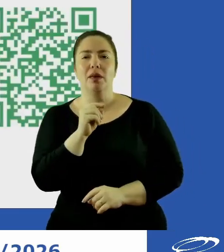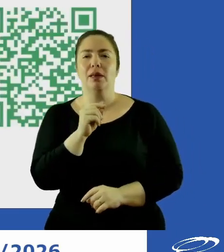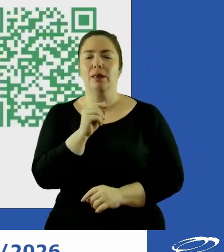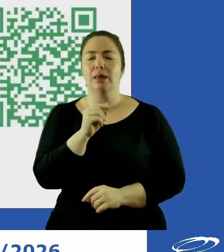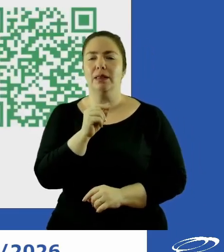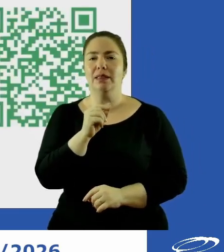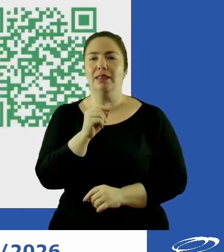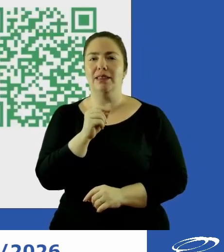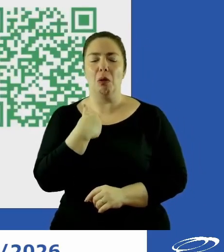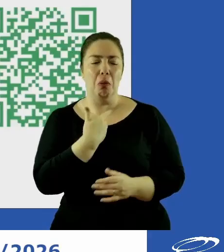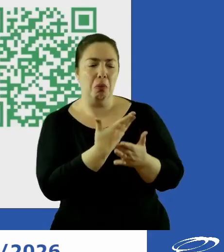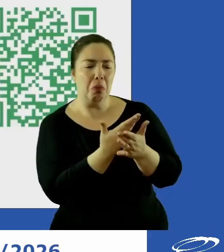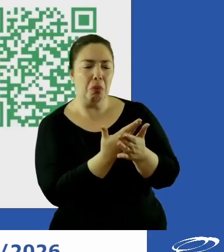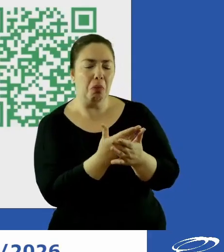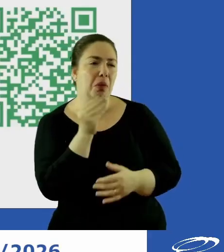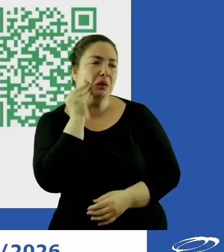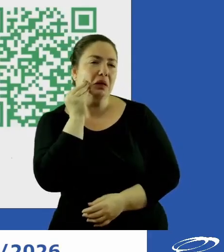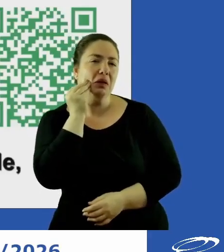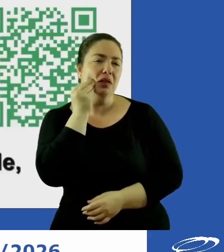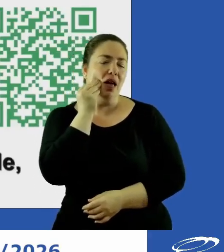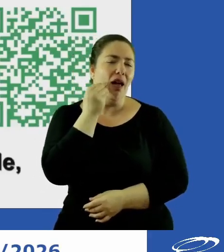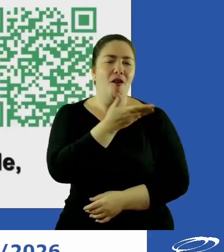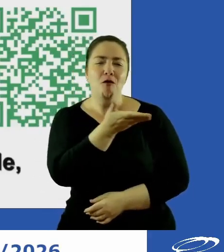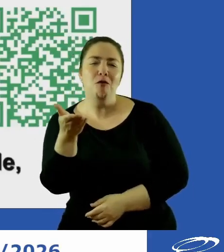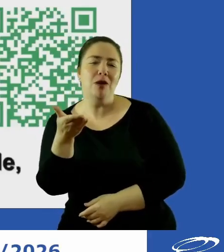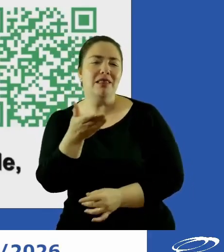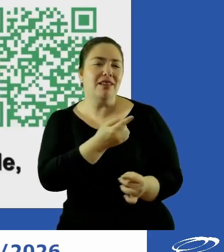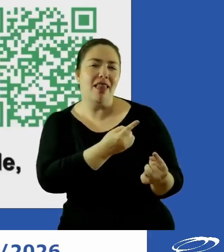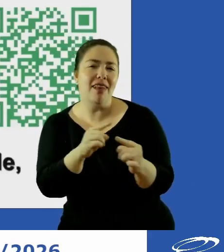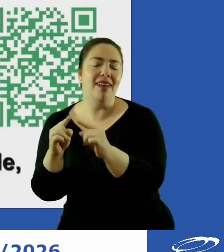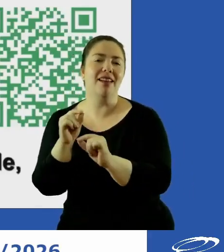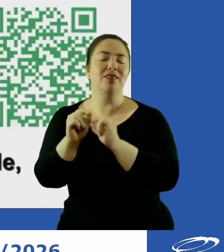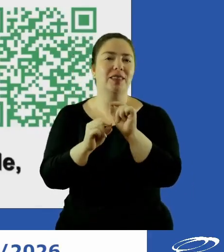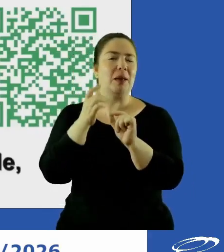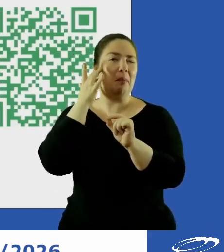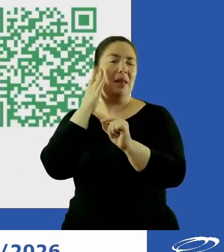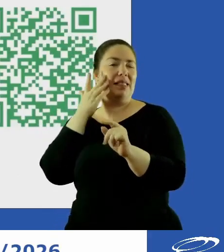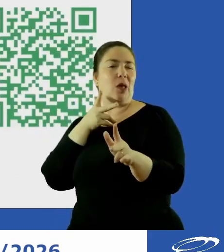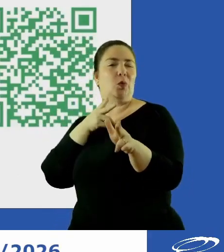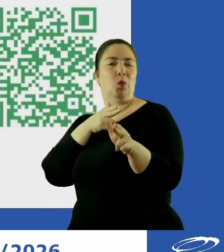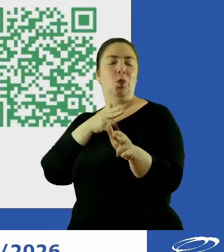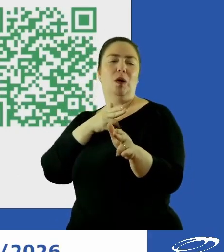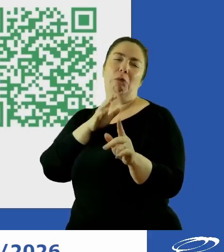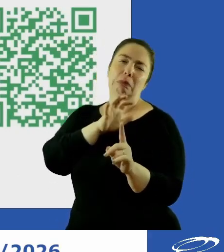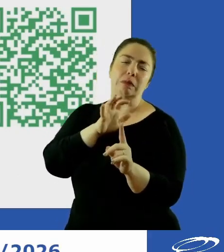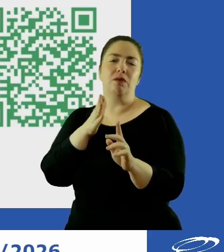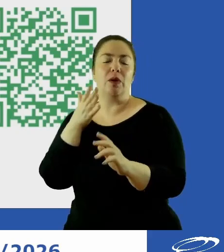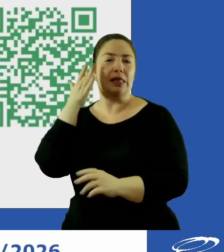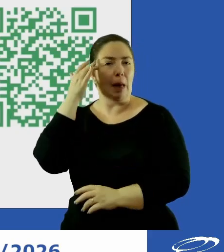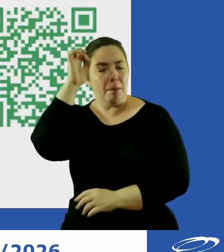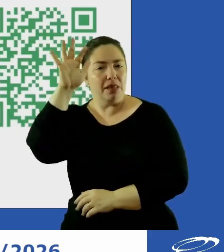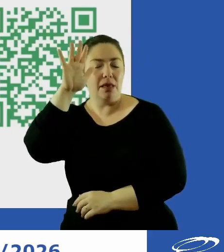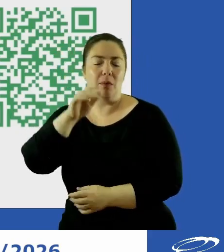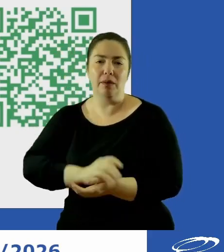lecture, I always try to convince you that the best pocket guide you can use is Mensa Guide, where you will find everything on infectious